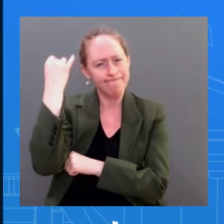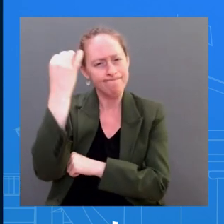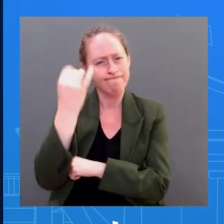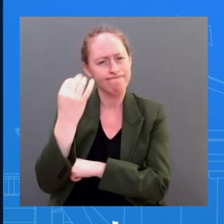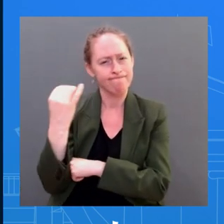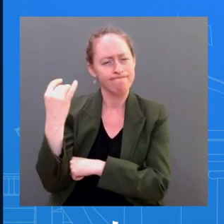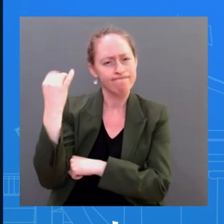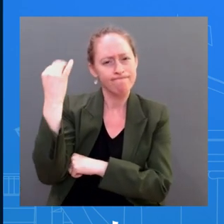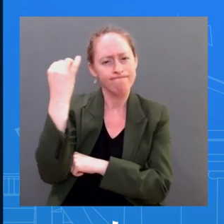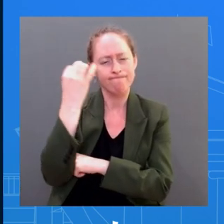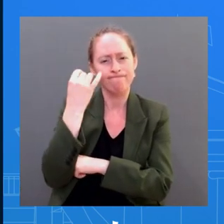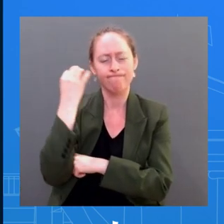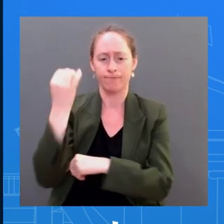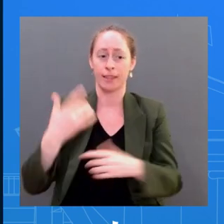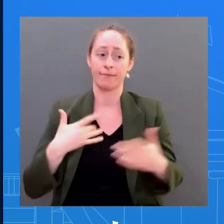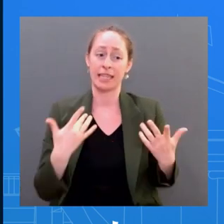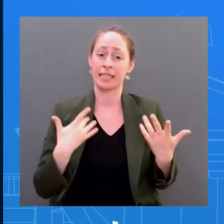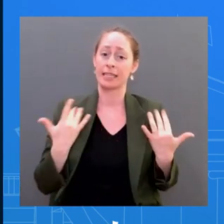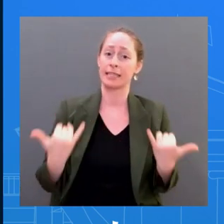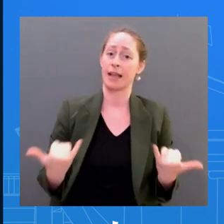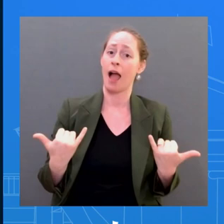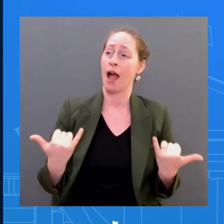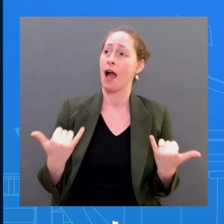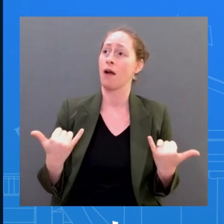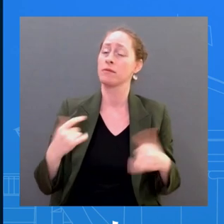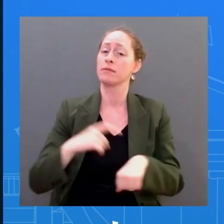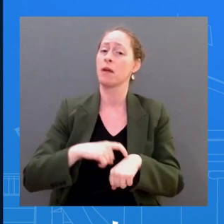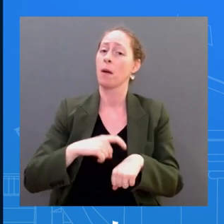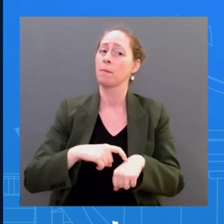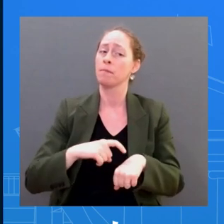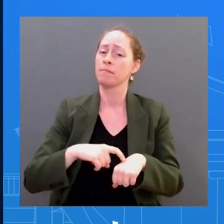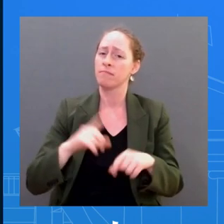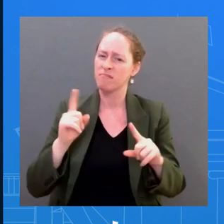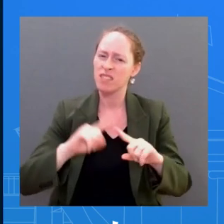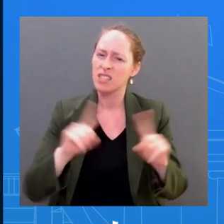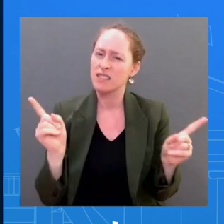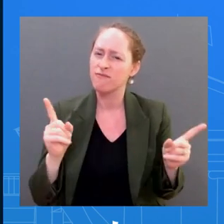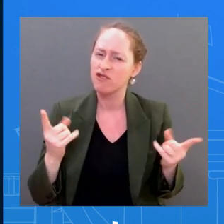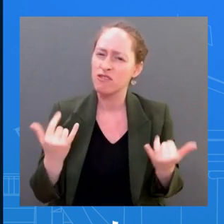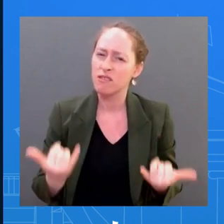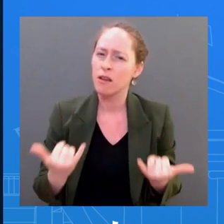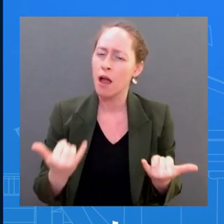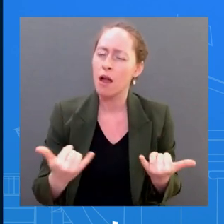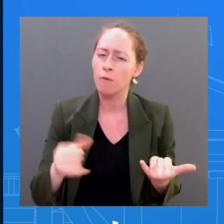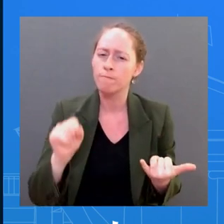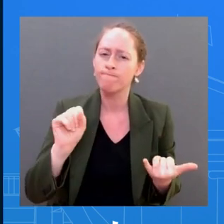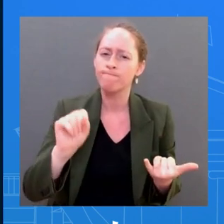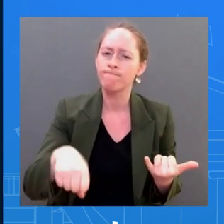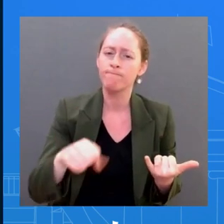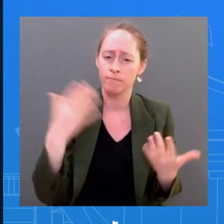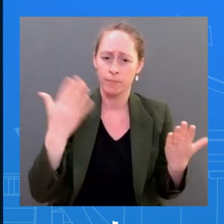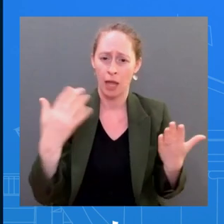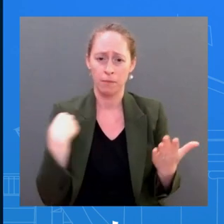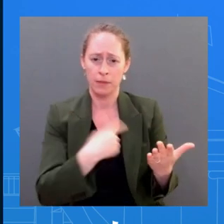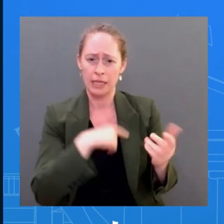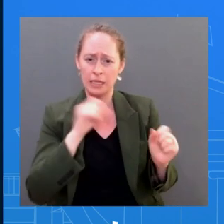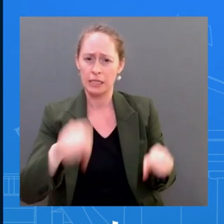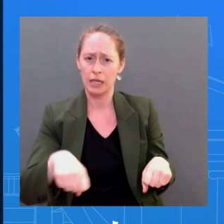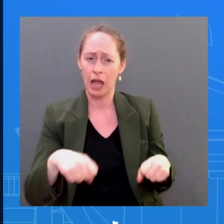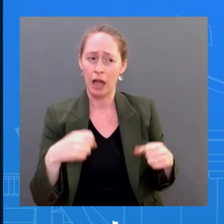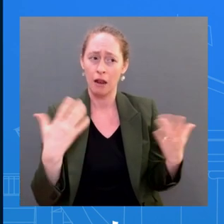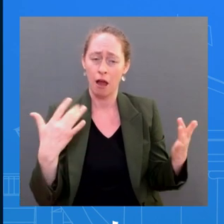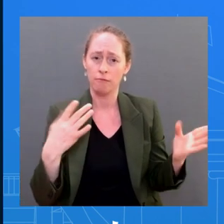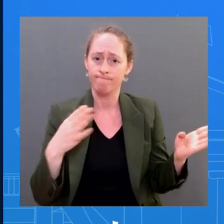that perhaps there's a viable path forward. Responsible parties in this debate seem to at least be committed to sitting down and having a